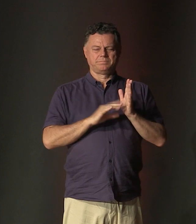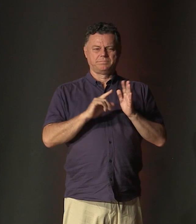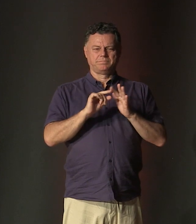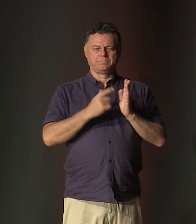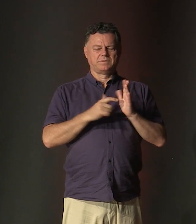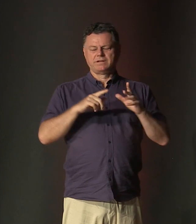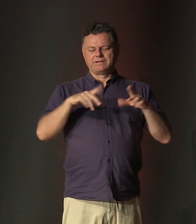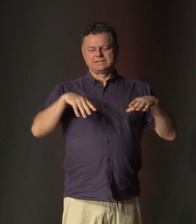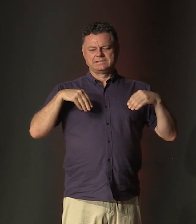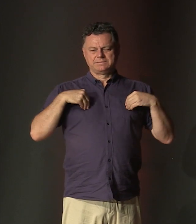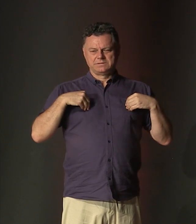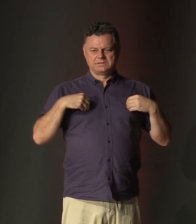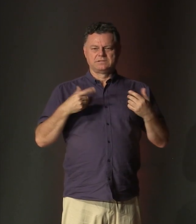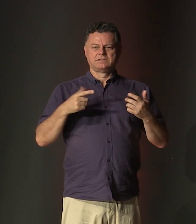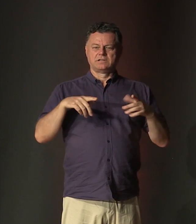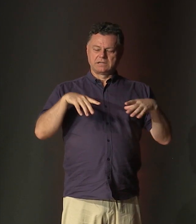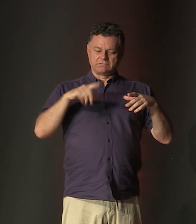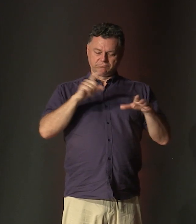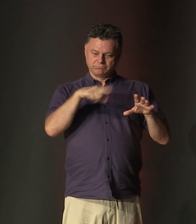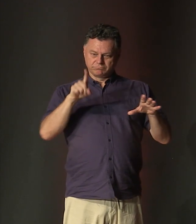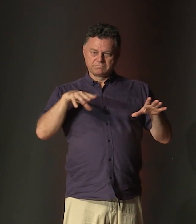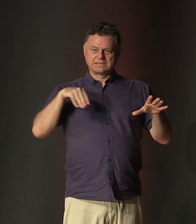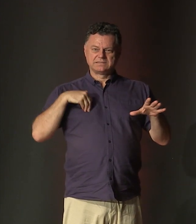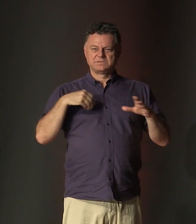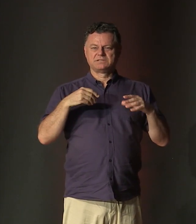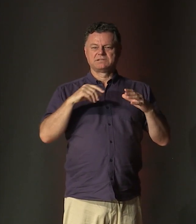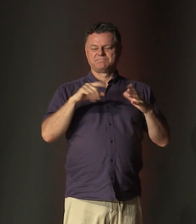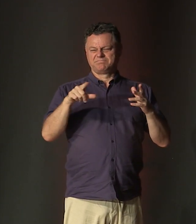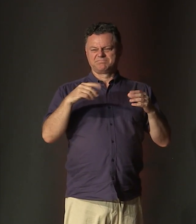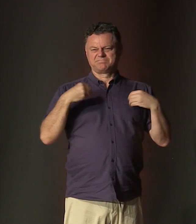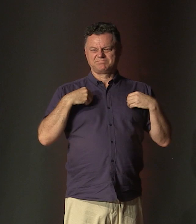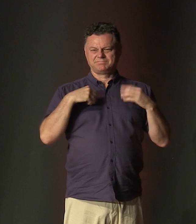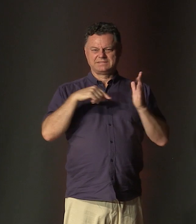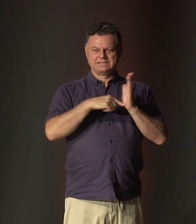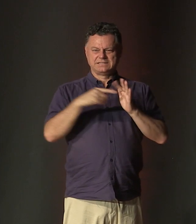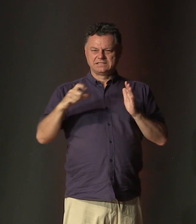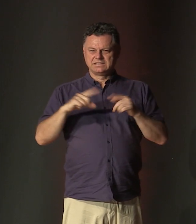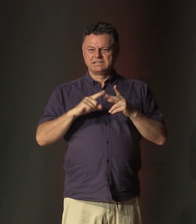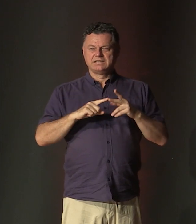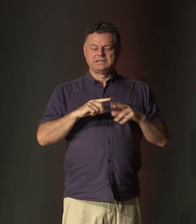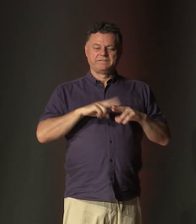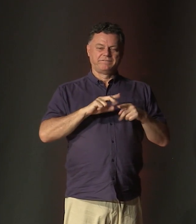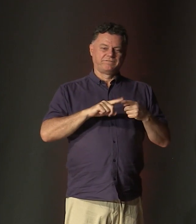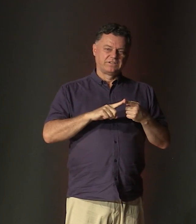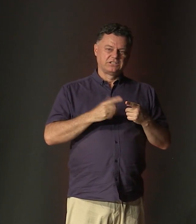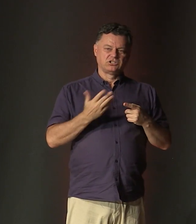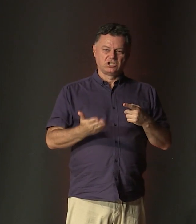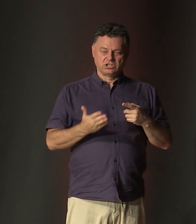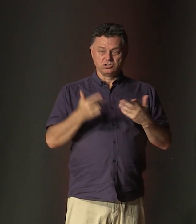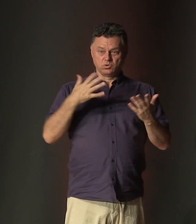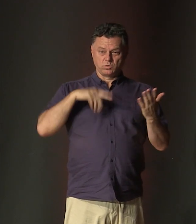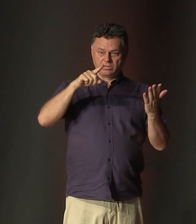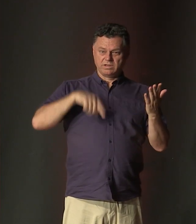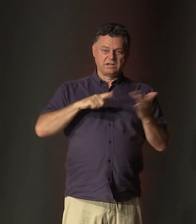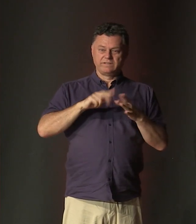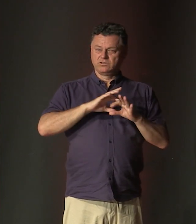a company's policies, their terms and conditions, their fees and charges, or you just can't use their